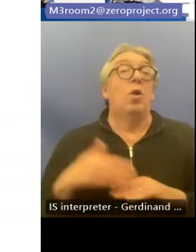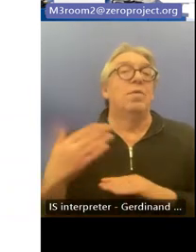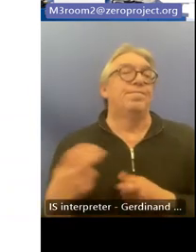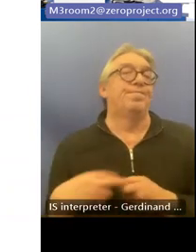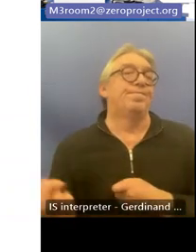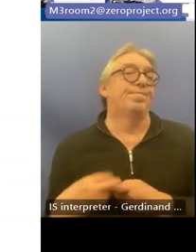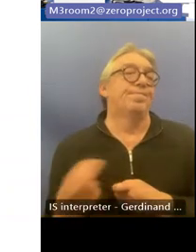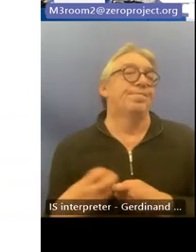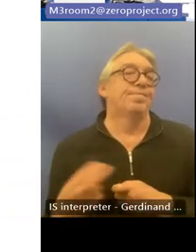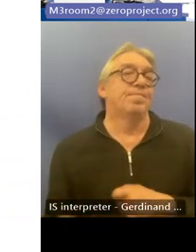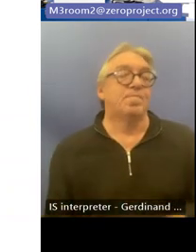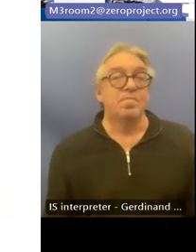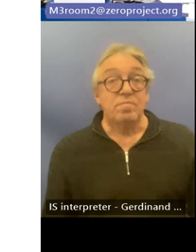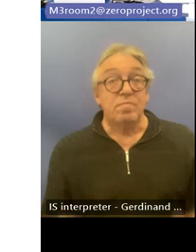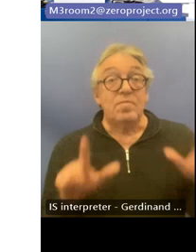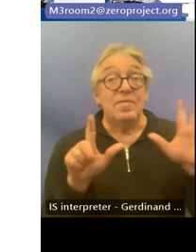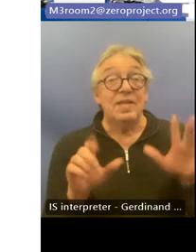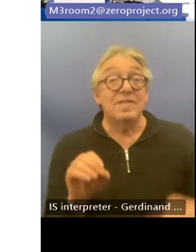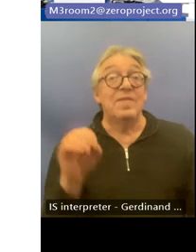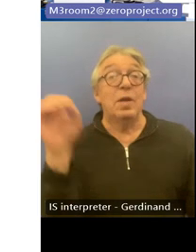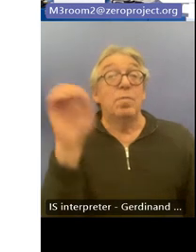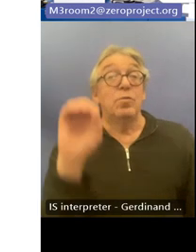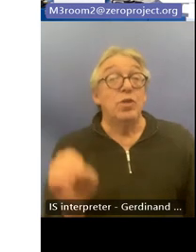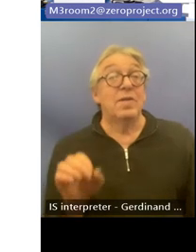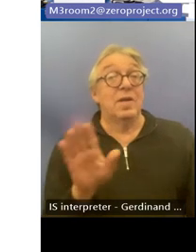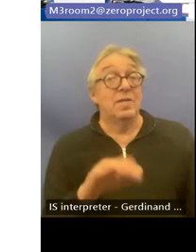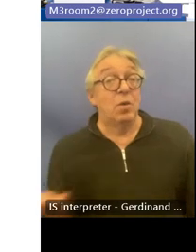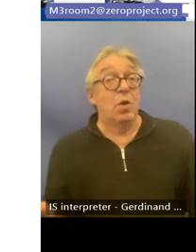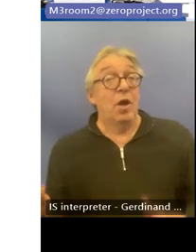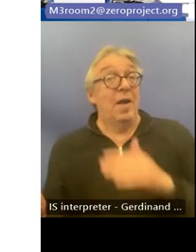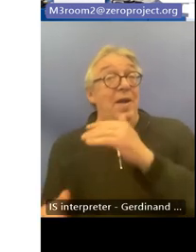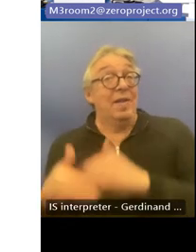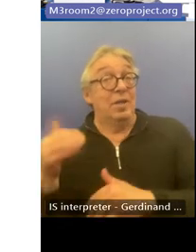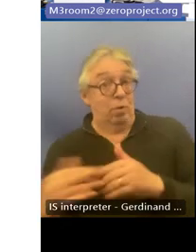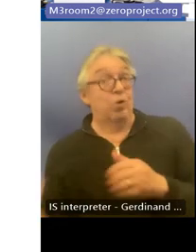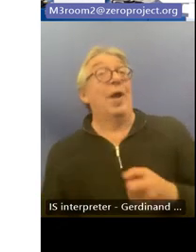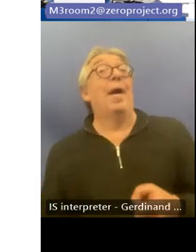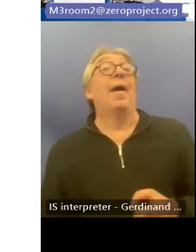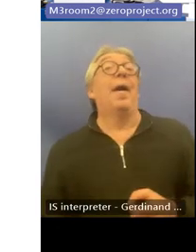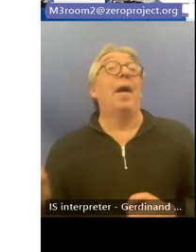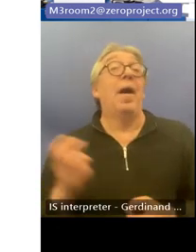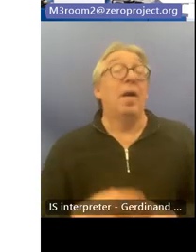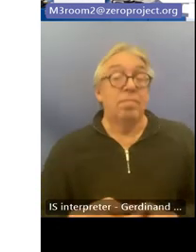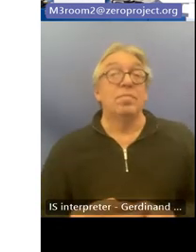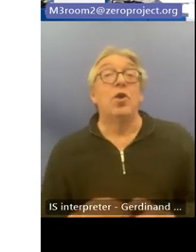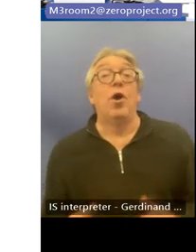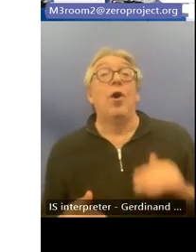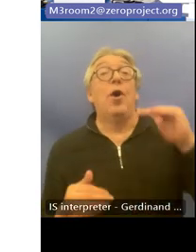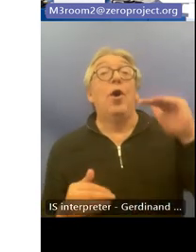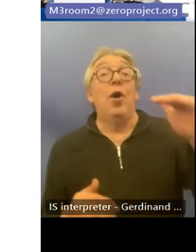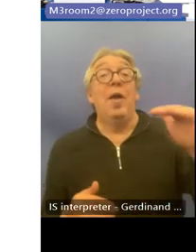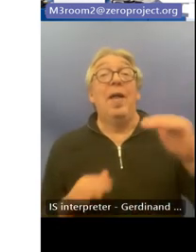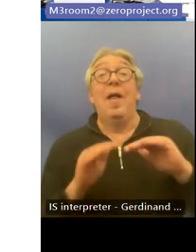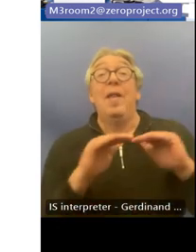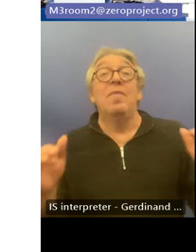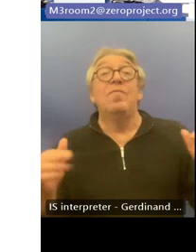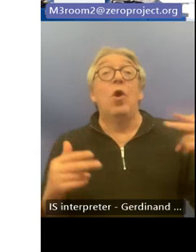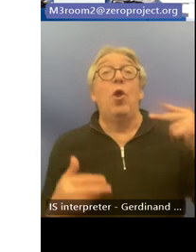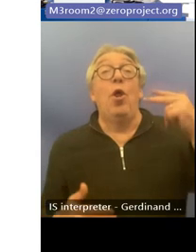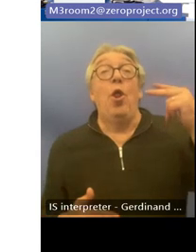around 70% of the children with disabilities. But in the class 3 level, at 60% are dropped out because of the